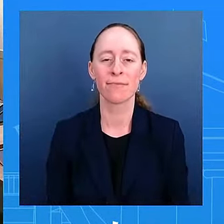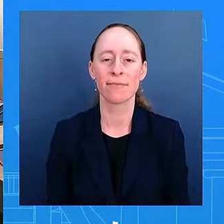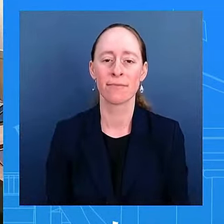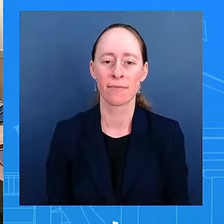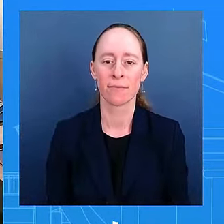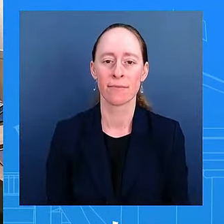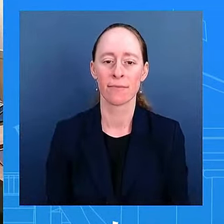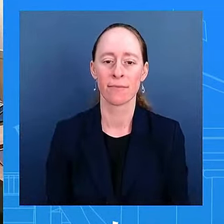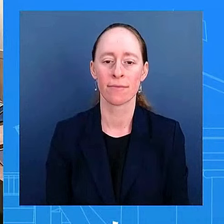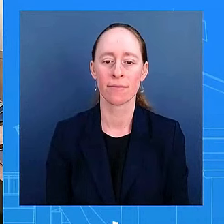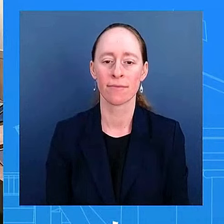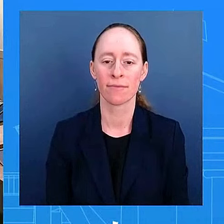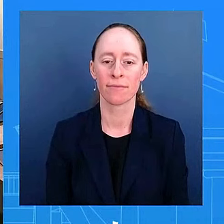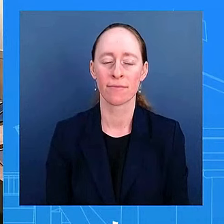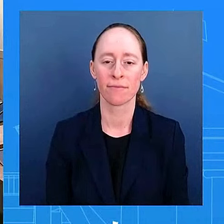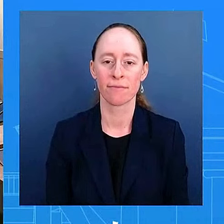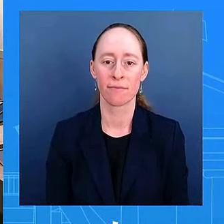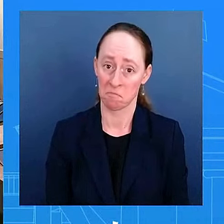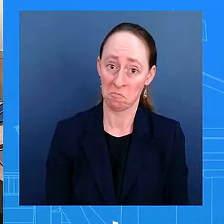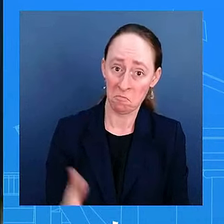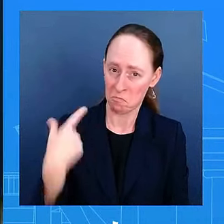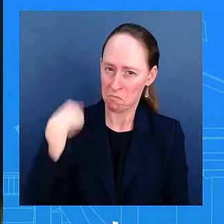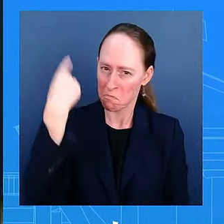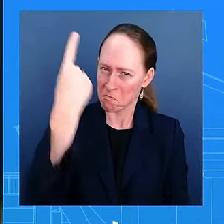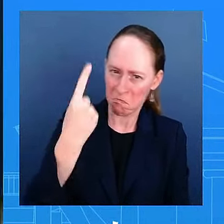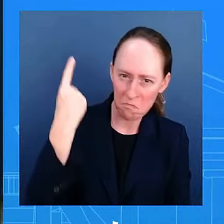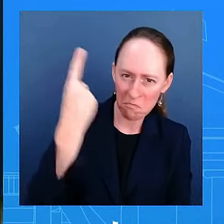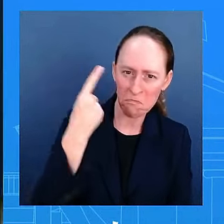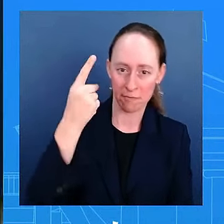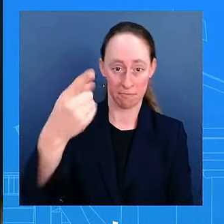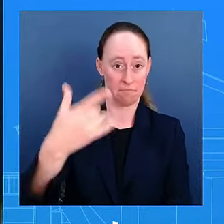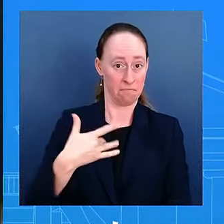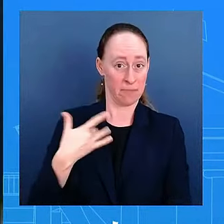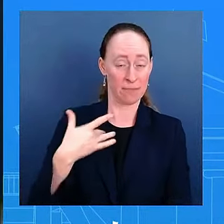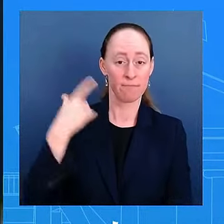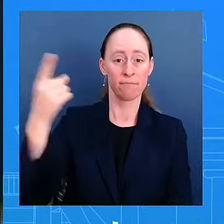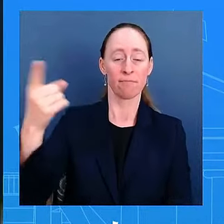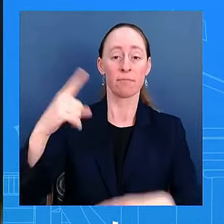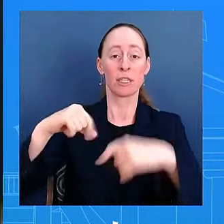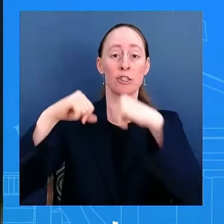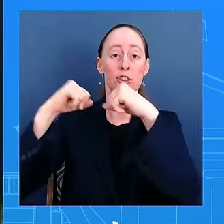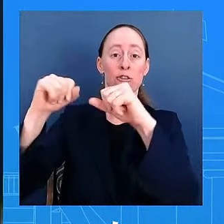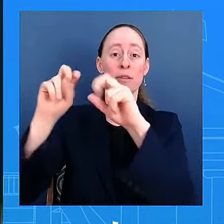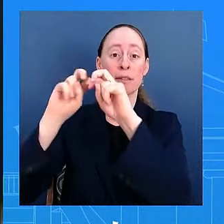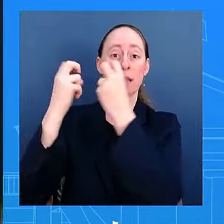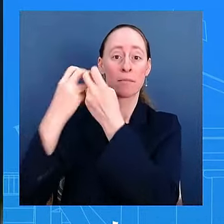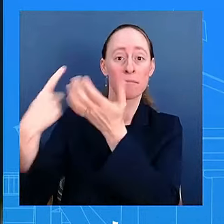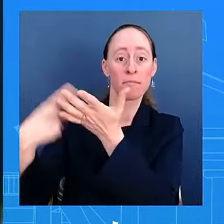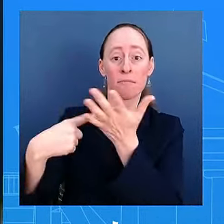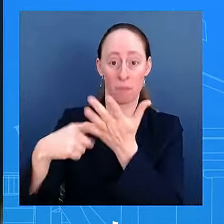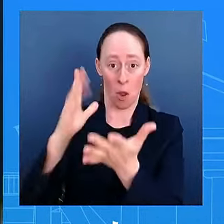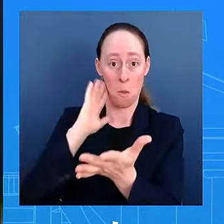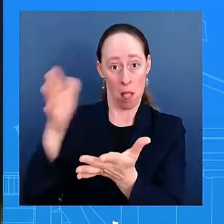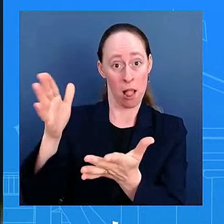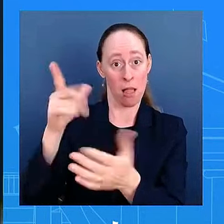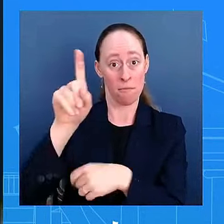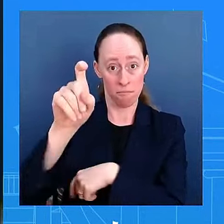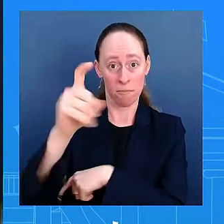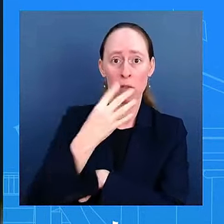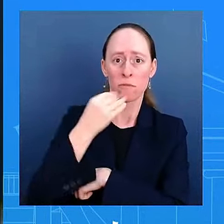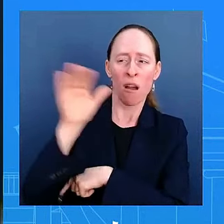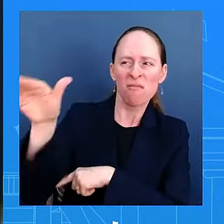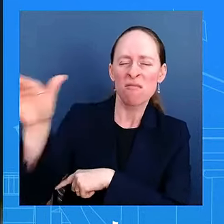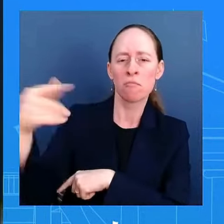after the Security Cabinet meeting? I don't have anything to share. What I can say, though, and we've said this many times